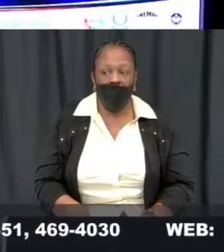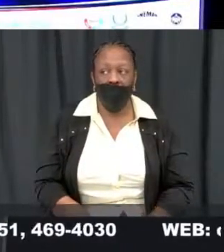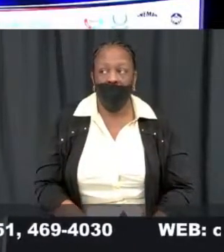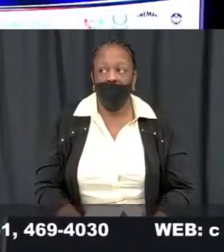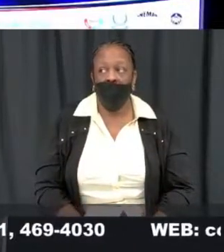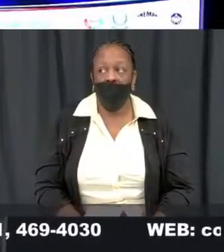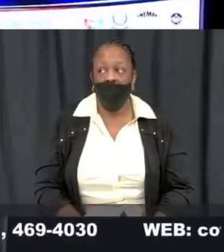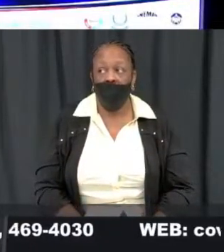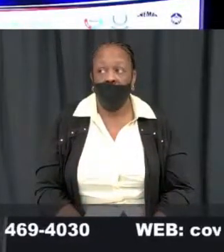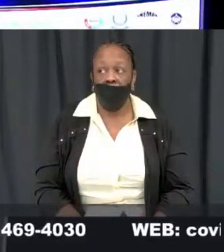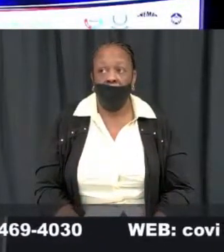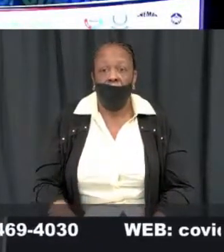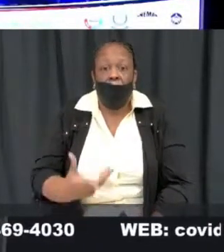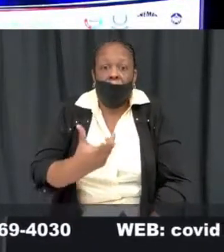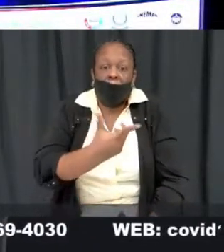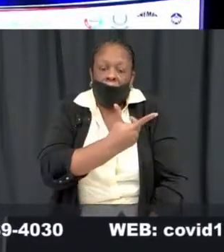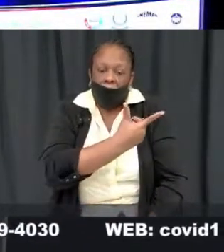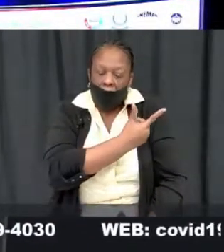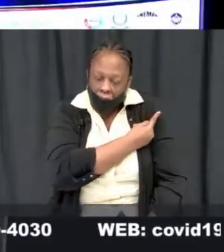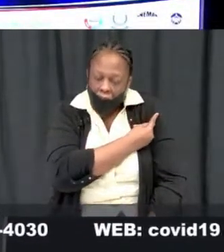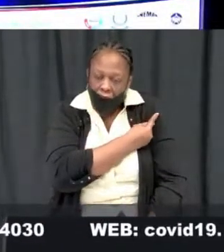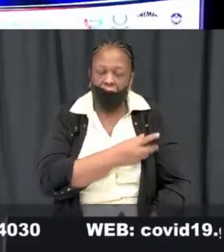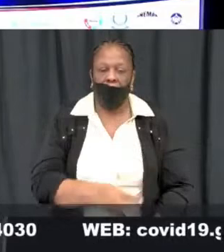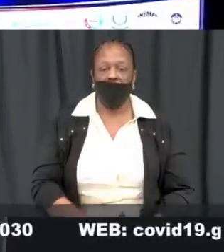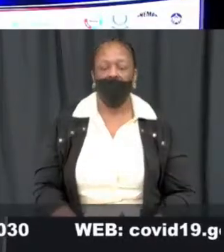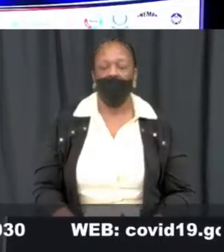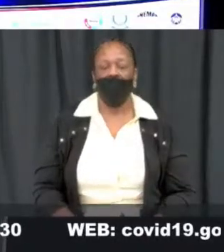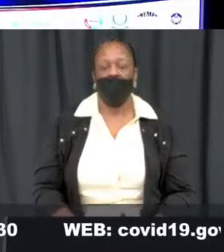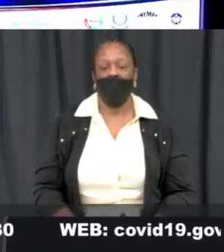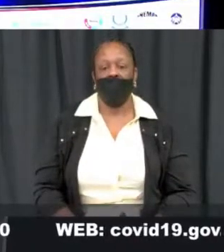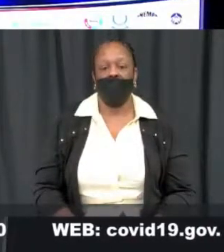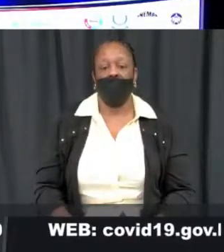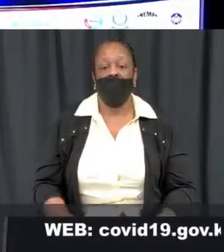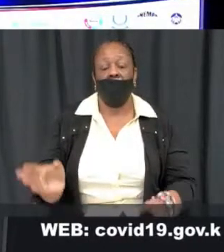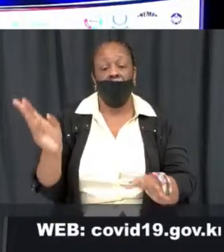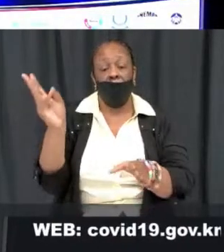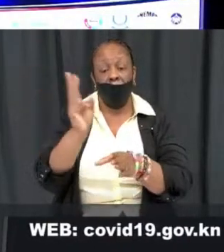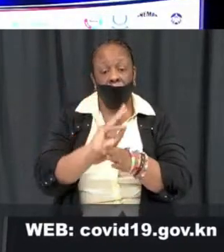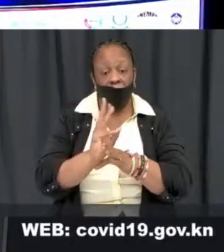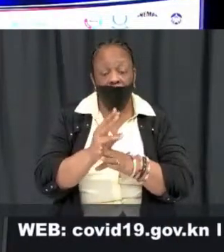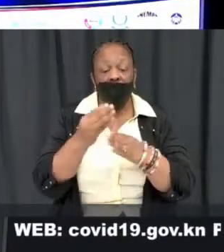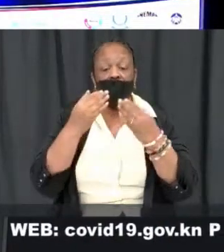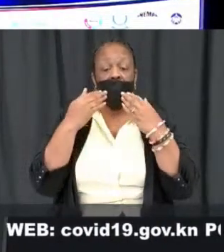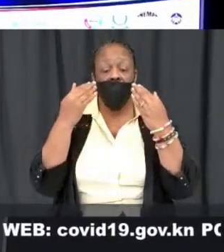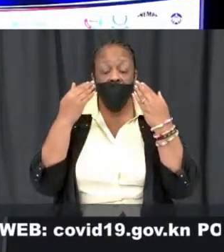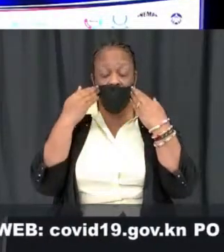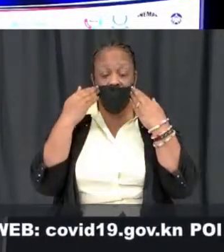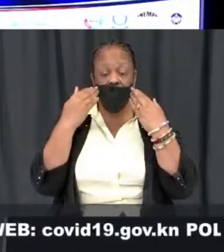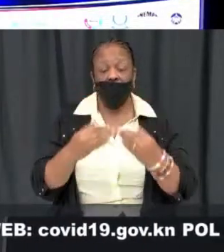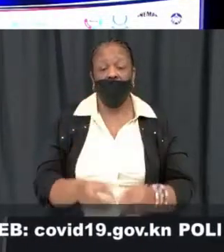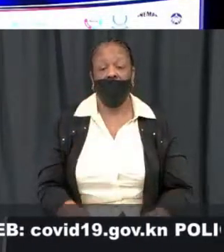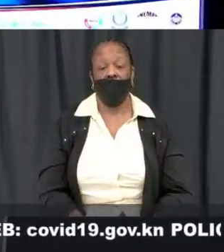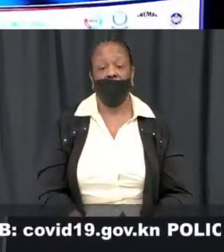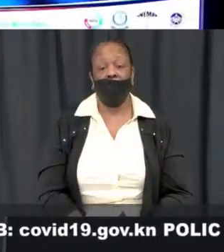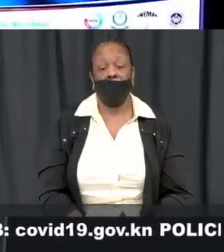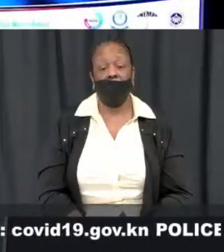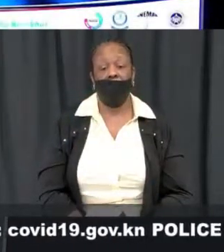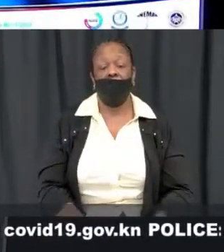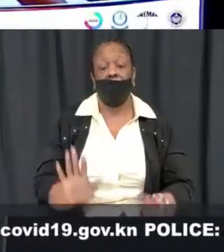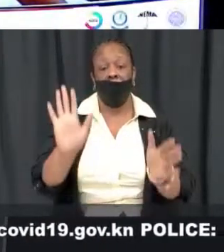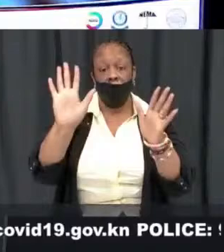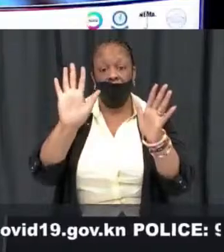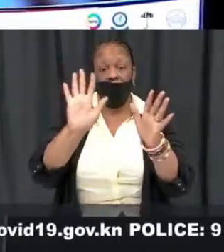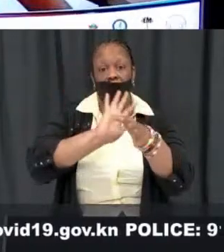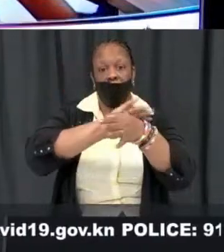1, vaccination, 2, wearing our face mask, 3, keeping our hands